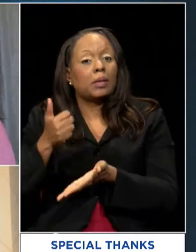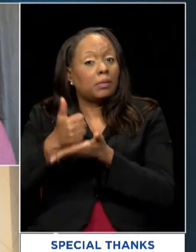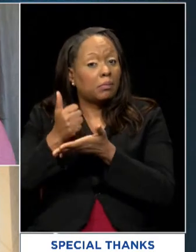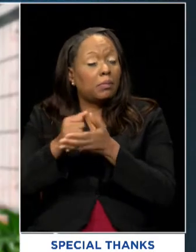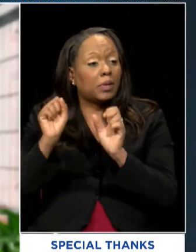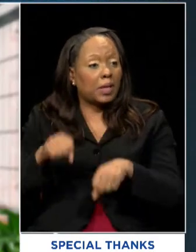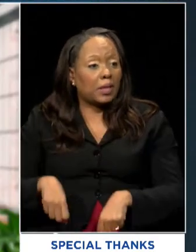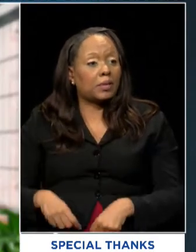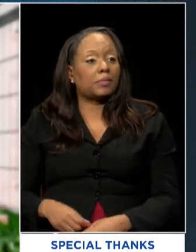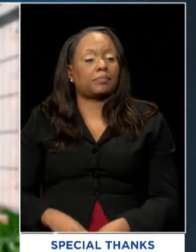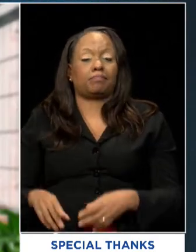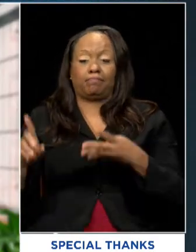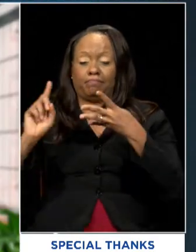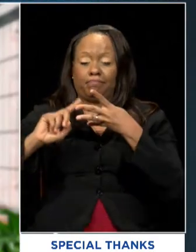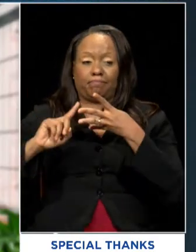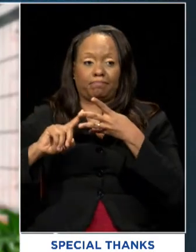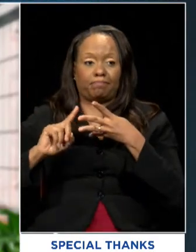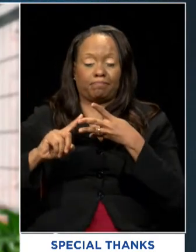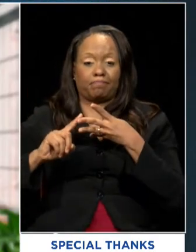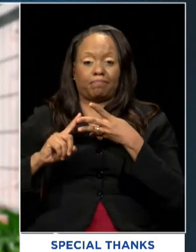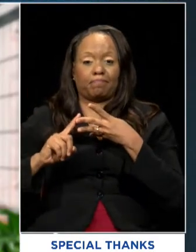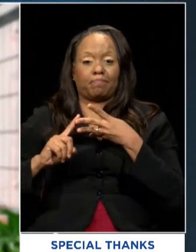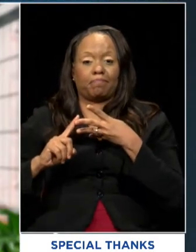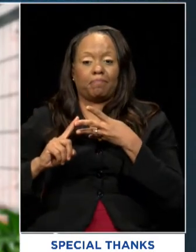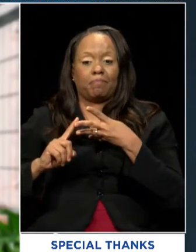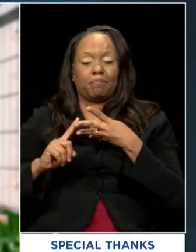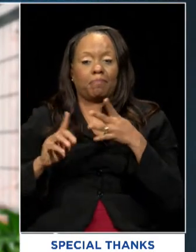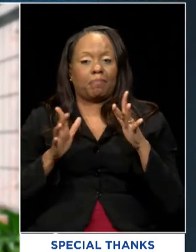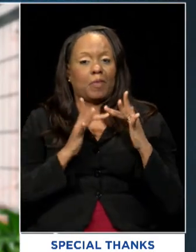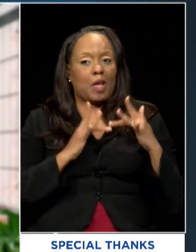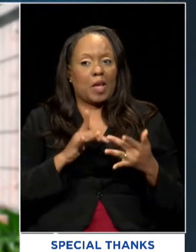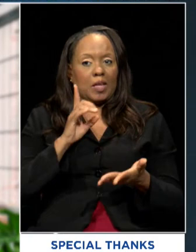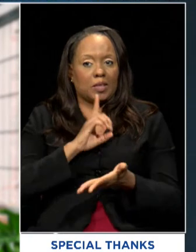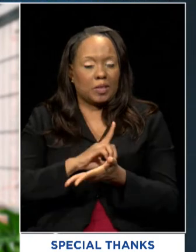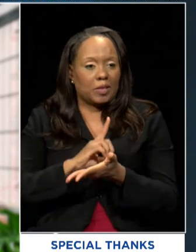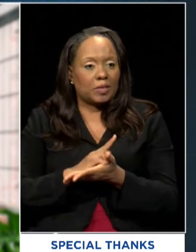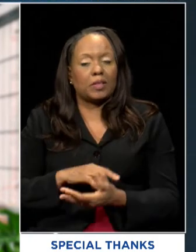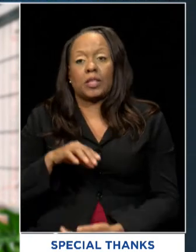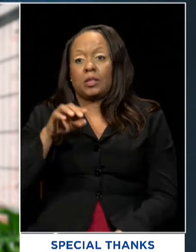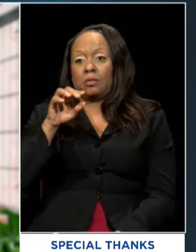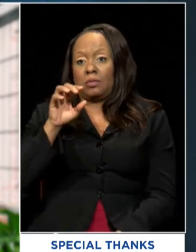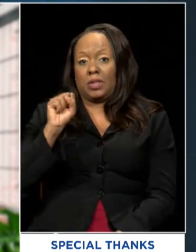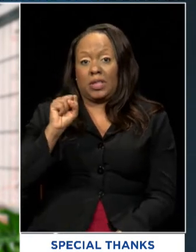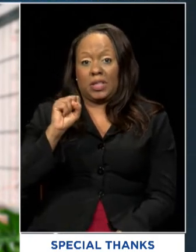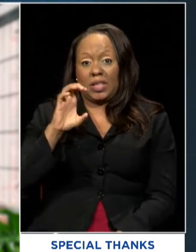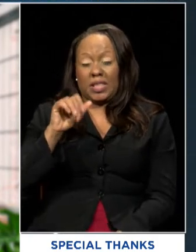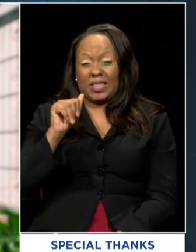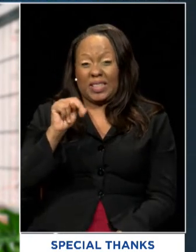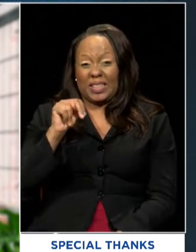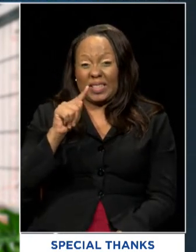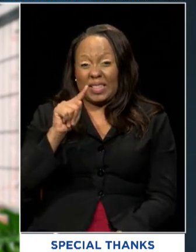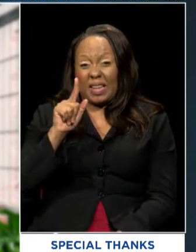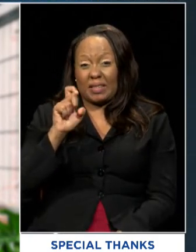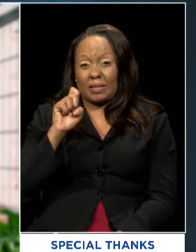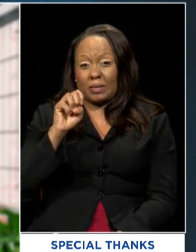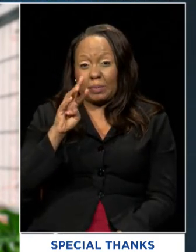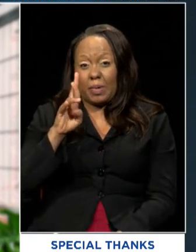help. We heard from the interventional cardiologist, Dr. Don Scantlebury. You just heard from the nutritionist,